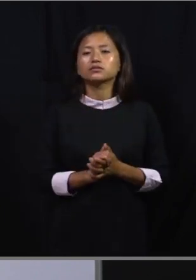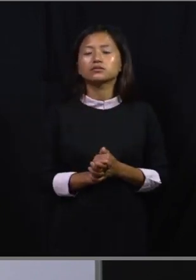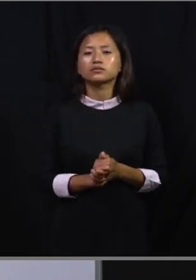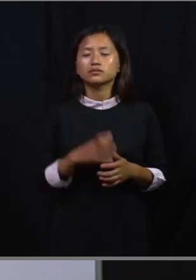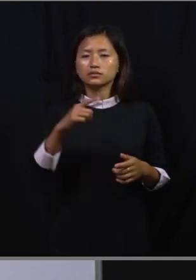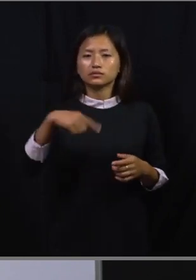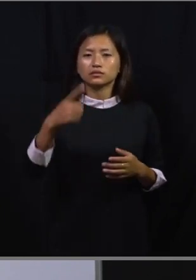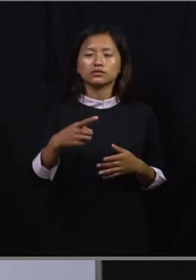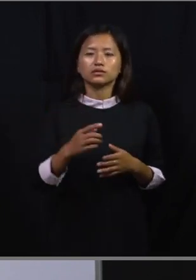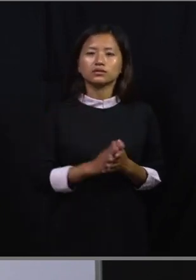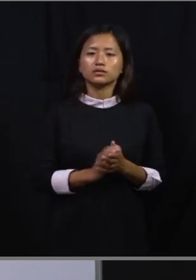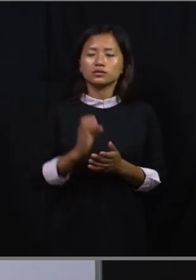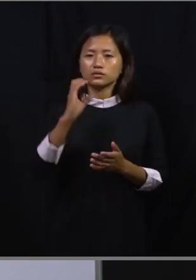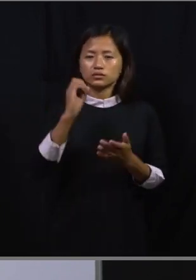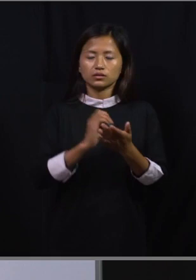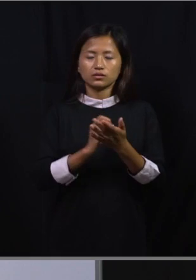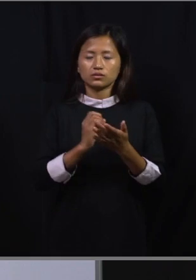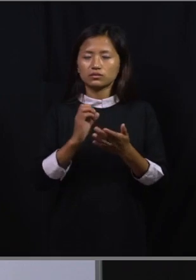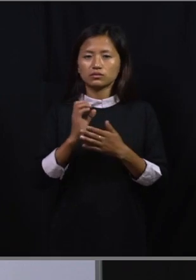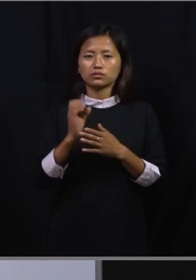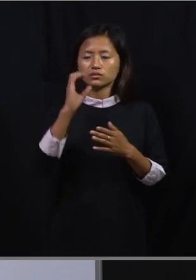next is cohesive.